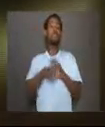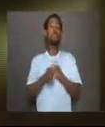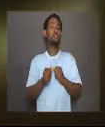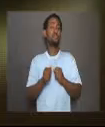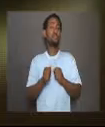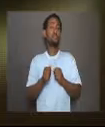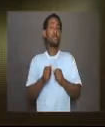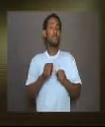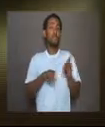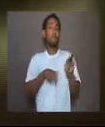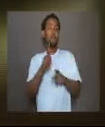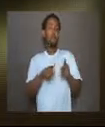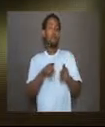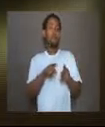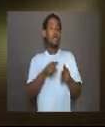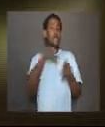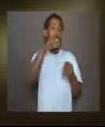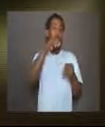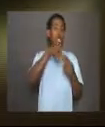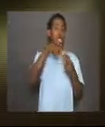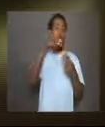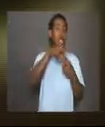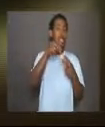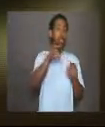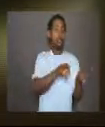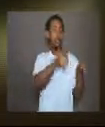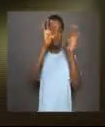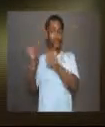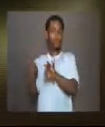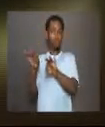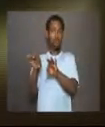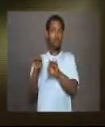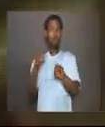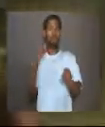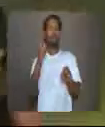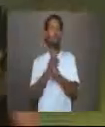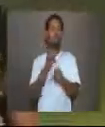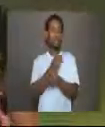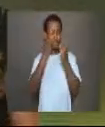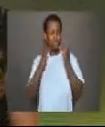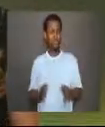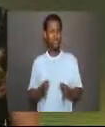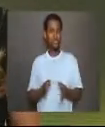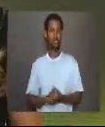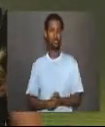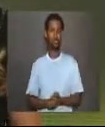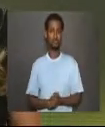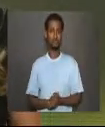people elect representatives to make decisions on their behalf.